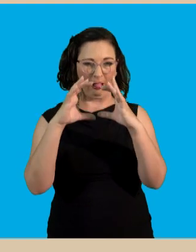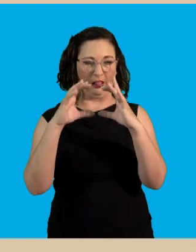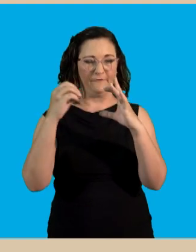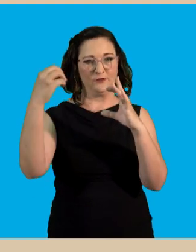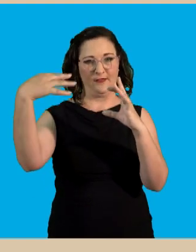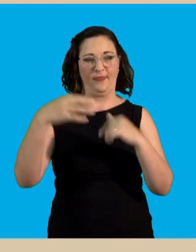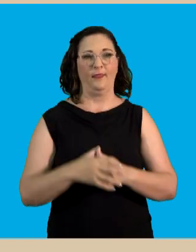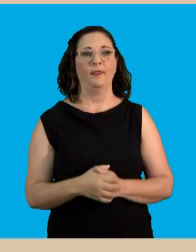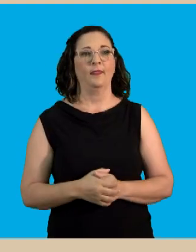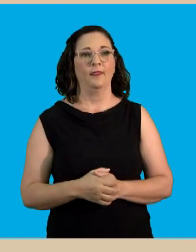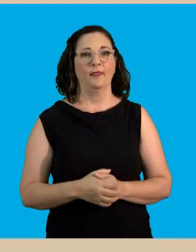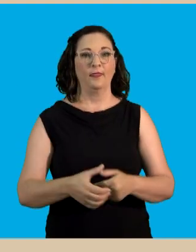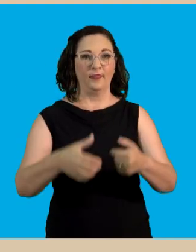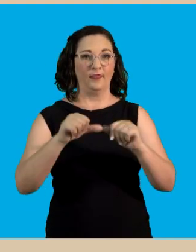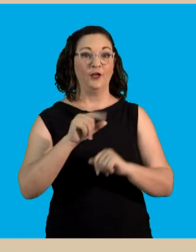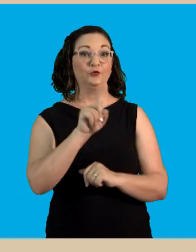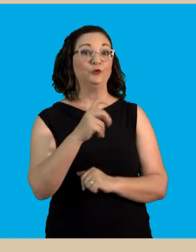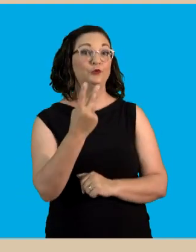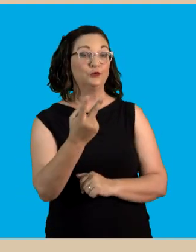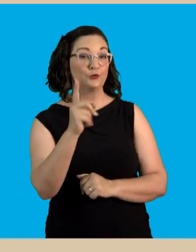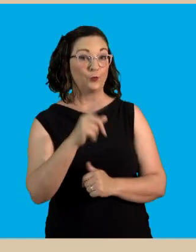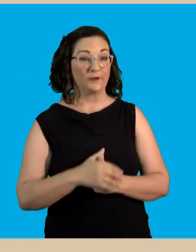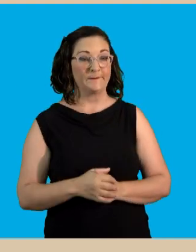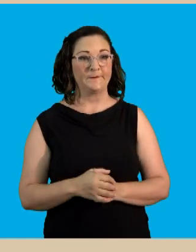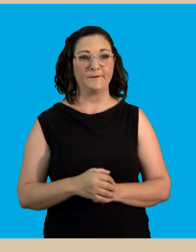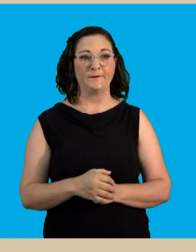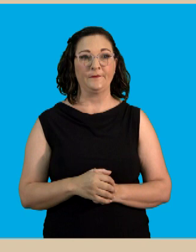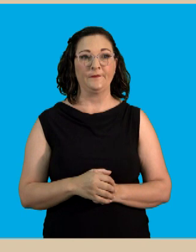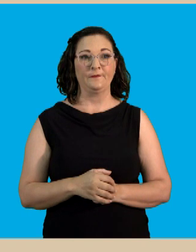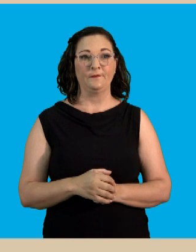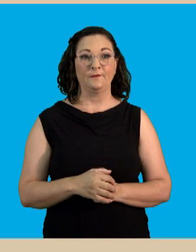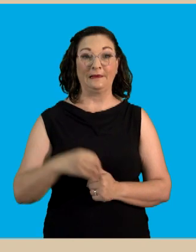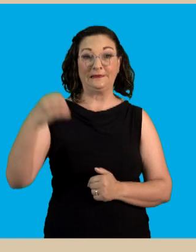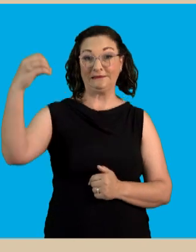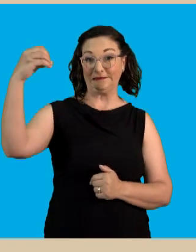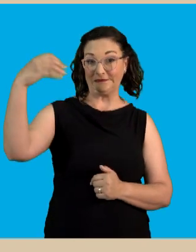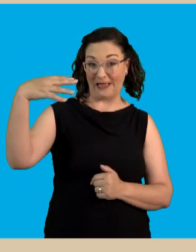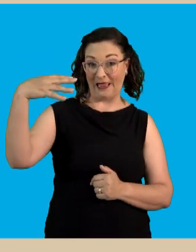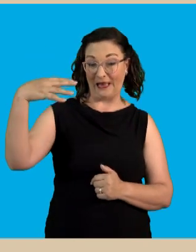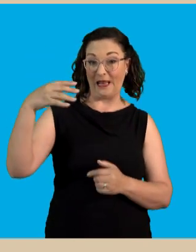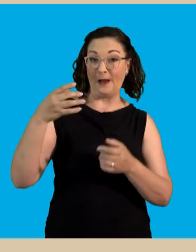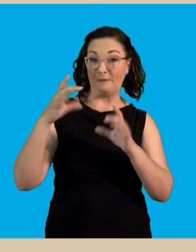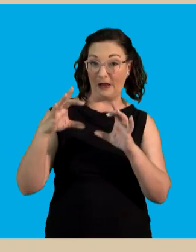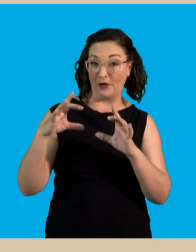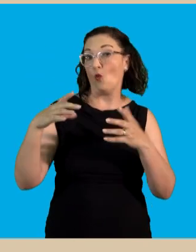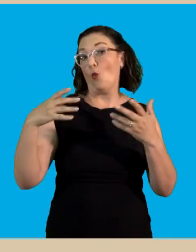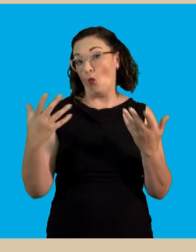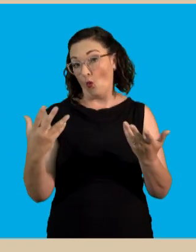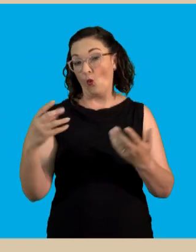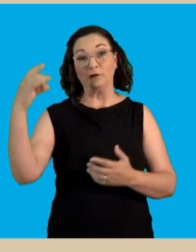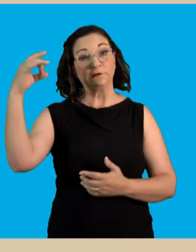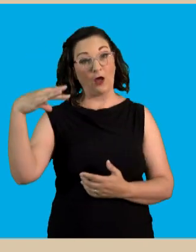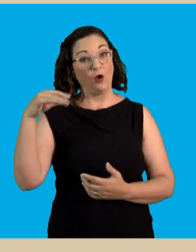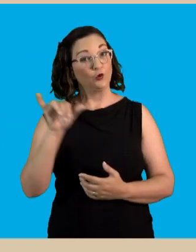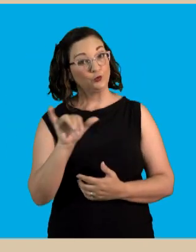right. Now let us look at question number 2. It says, is the sun a planet or a